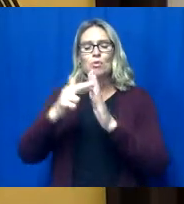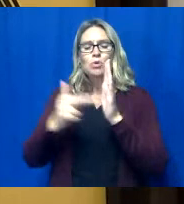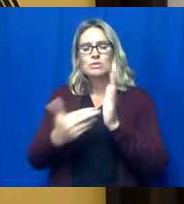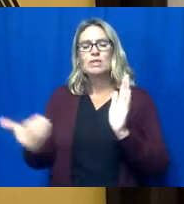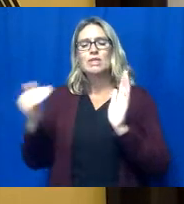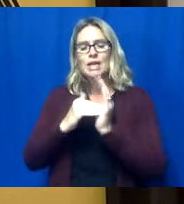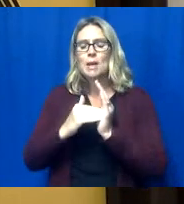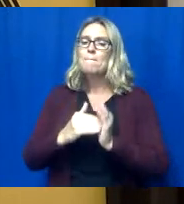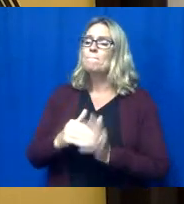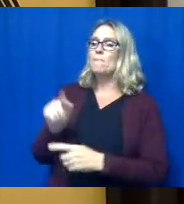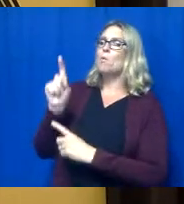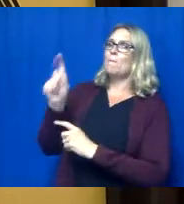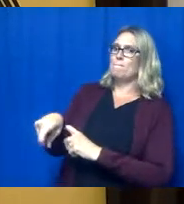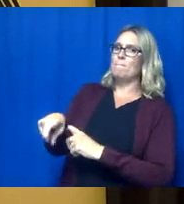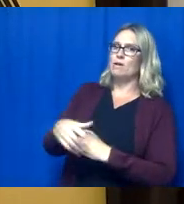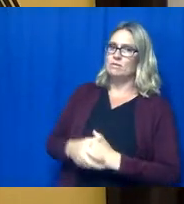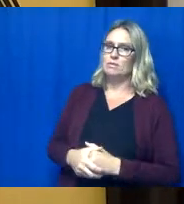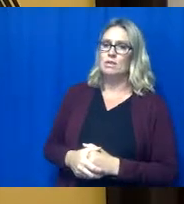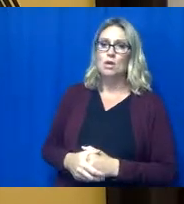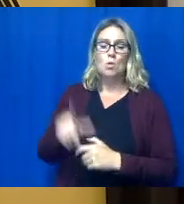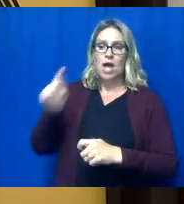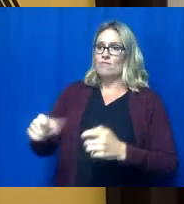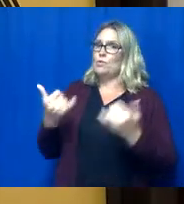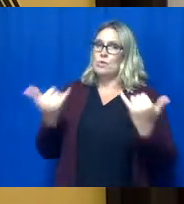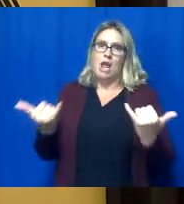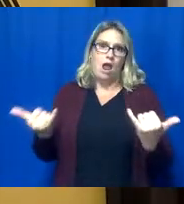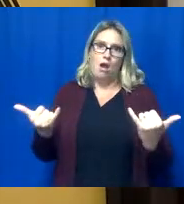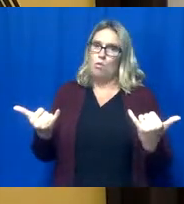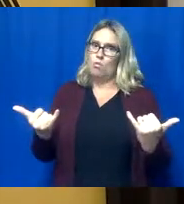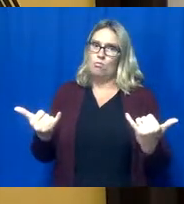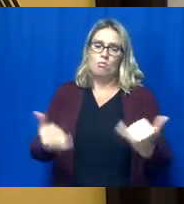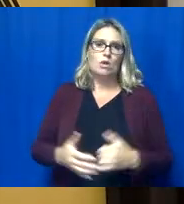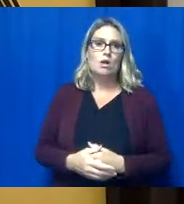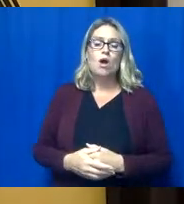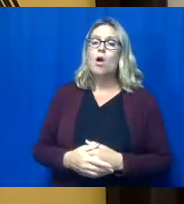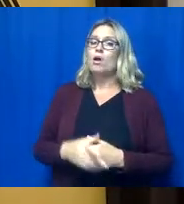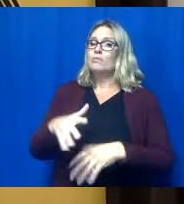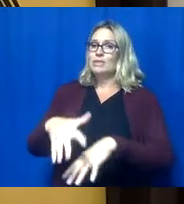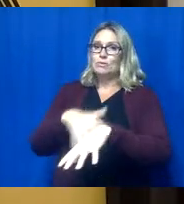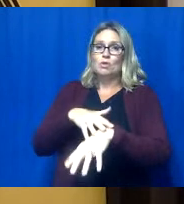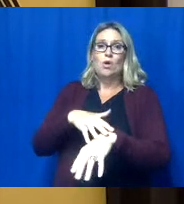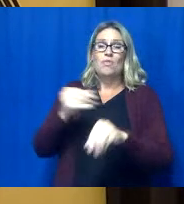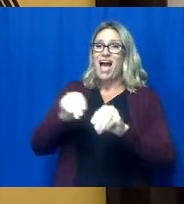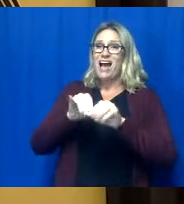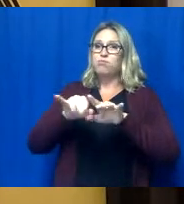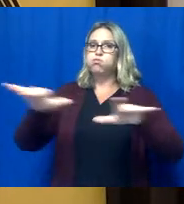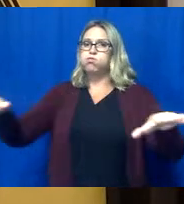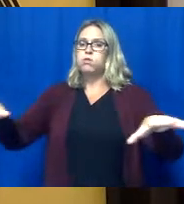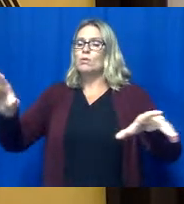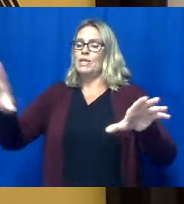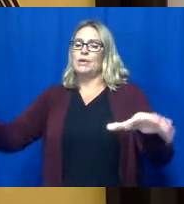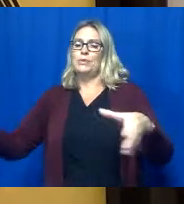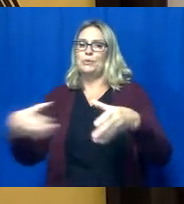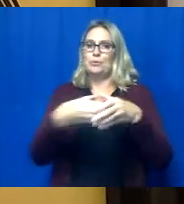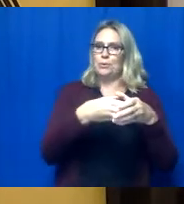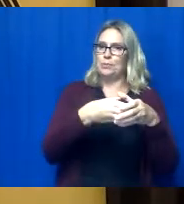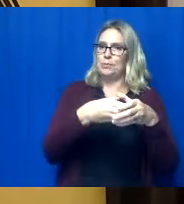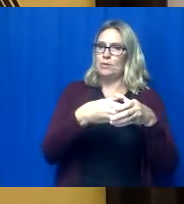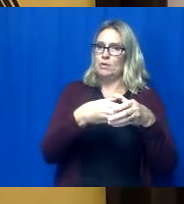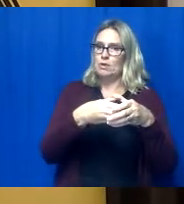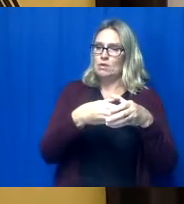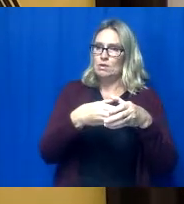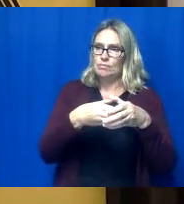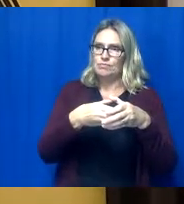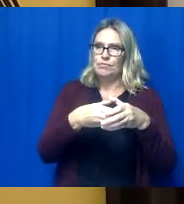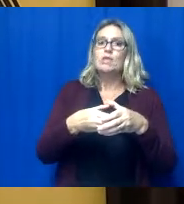province must take these steps now. We need to slow the spread of COVID-19 and ensure the number of hospitalizations